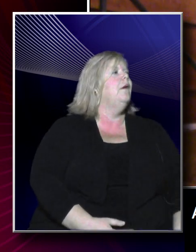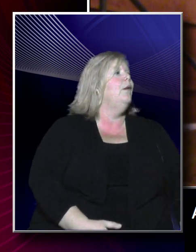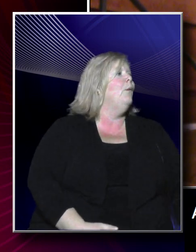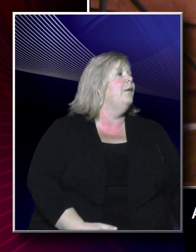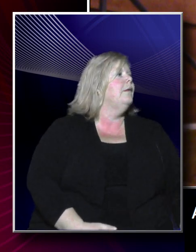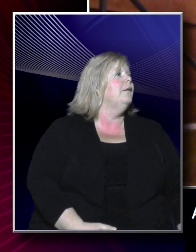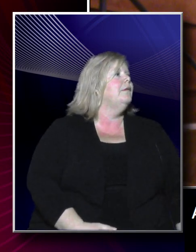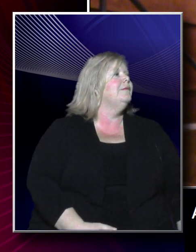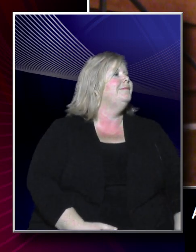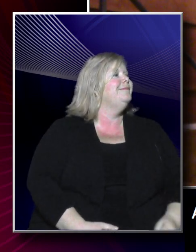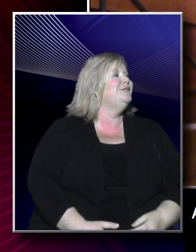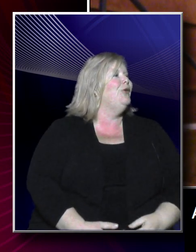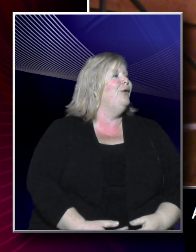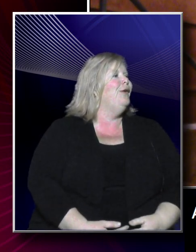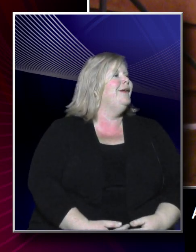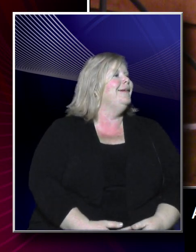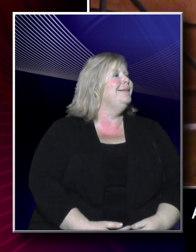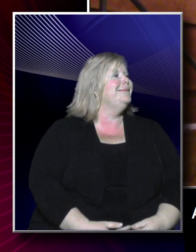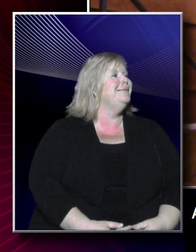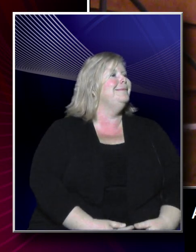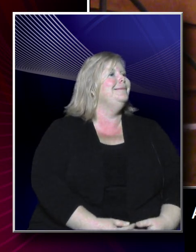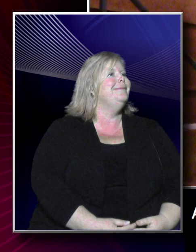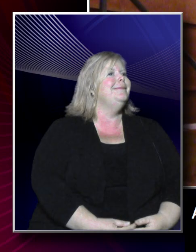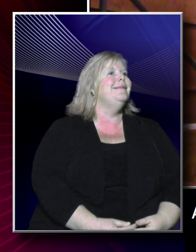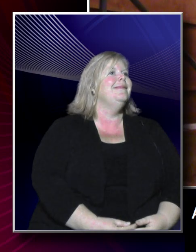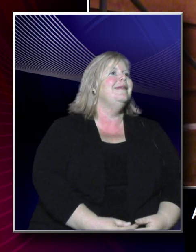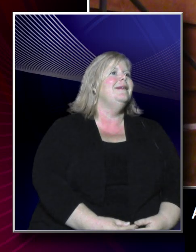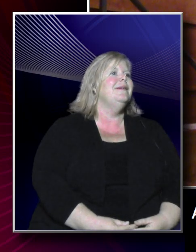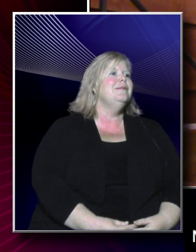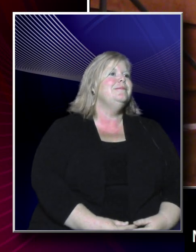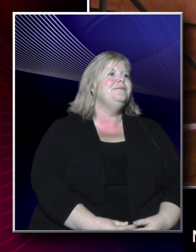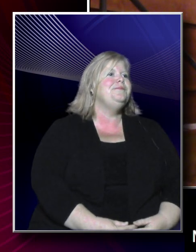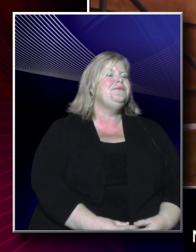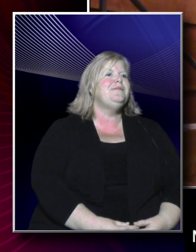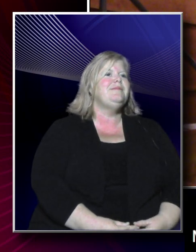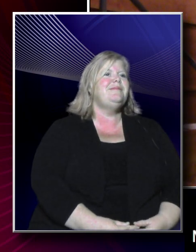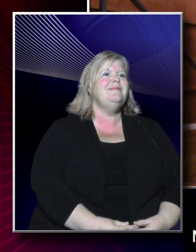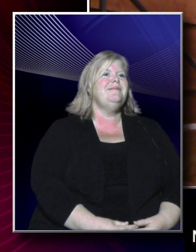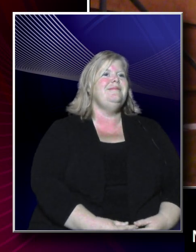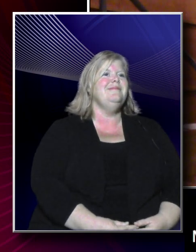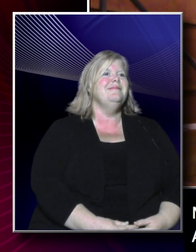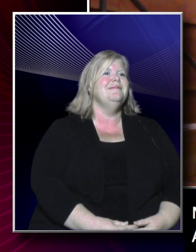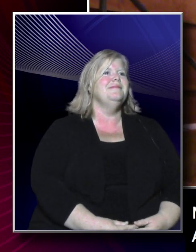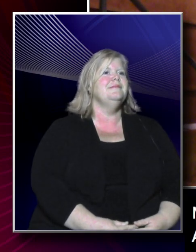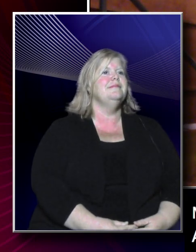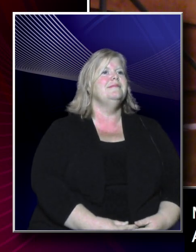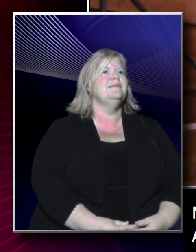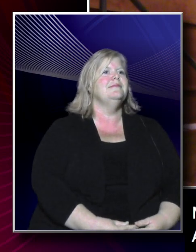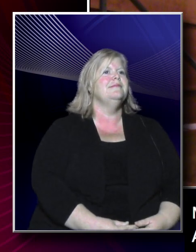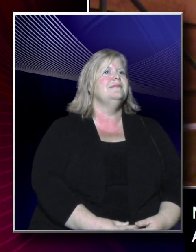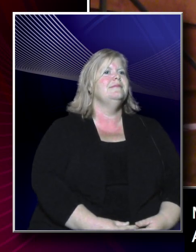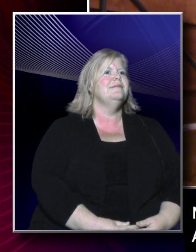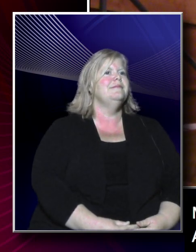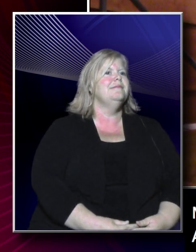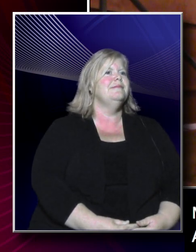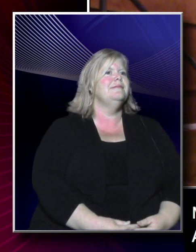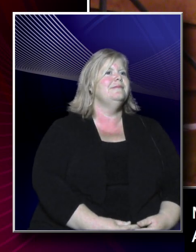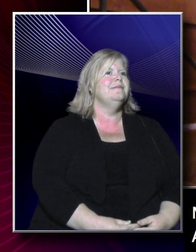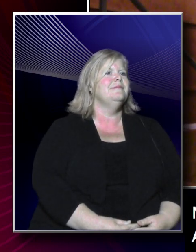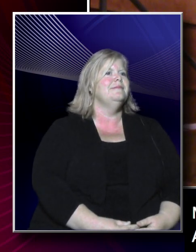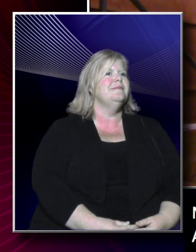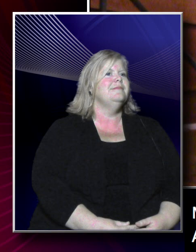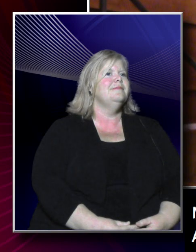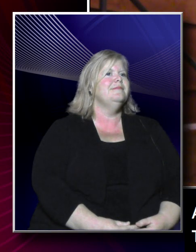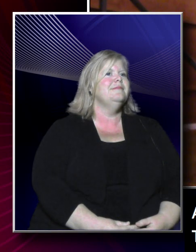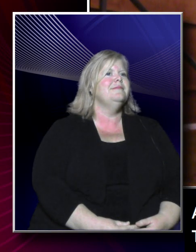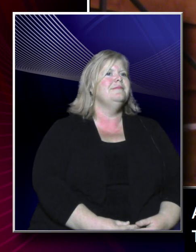Okay, and I mean, there was a lot of traffic on my drive up here, and I know won't be going back to Tucson until tomorrow, so